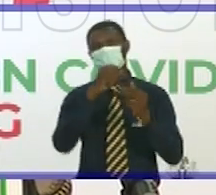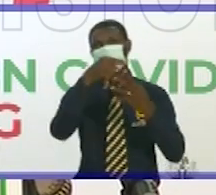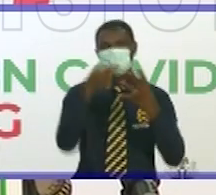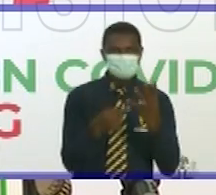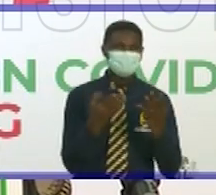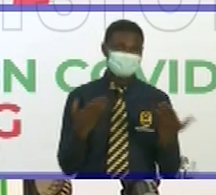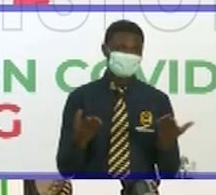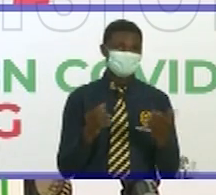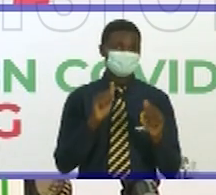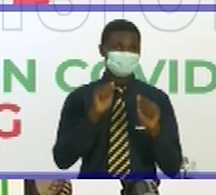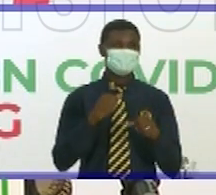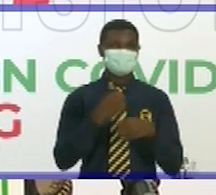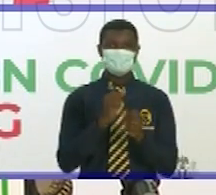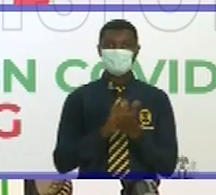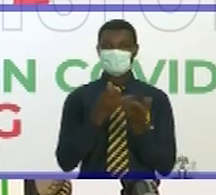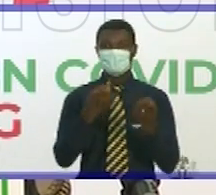ikini ni pe